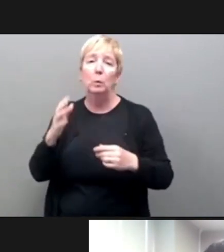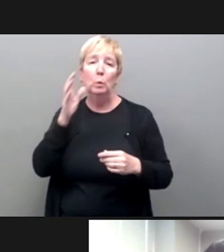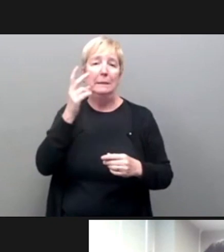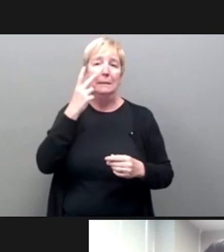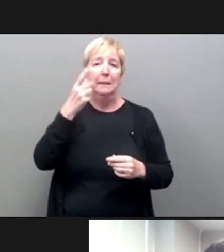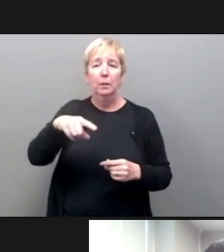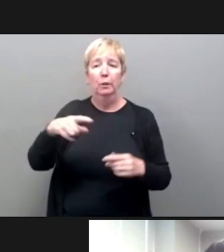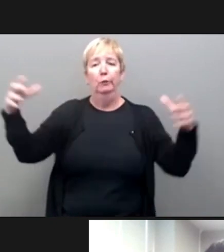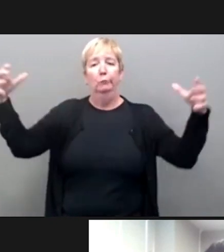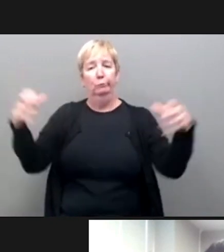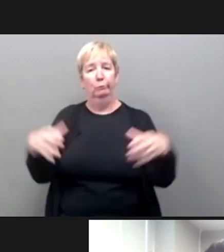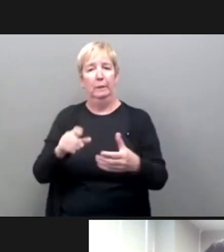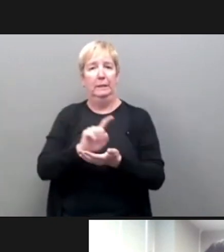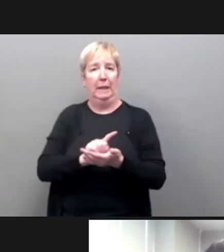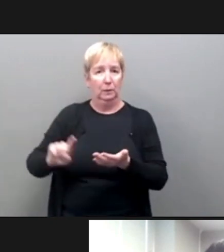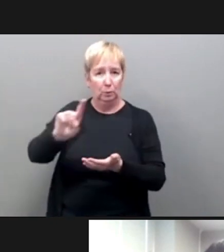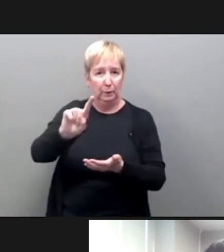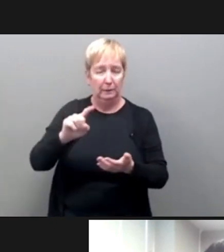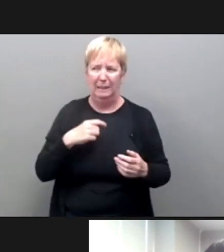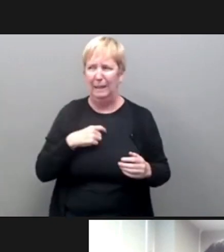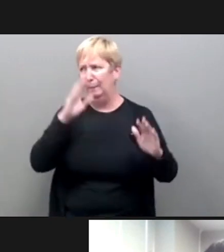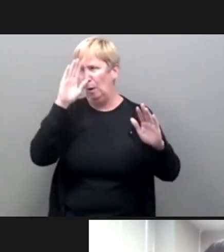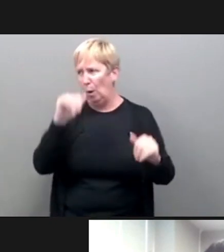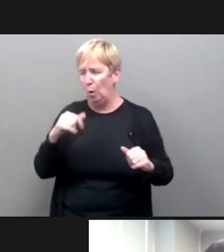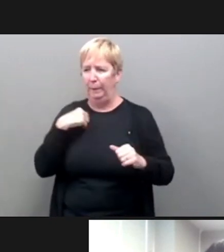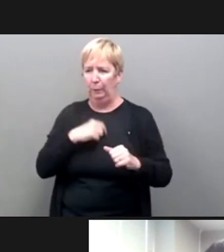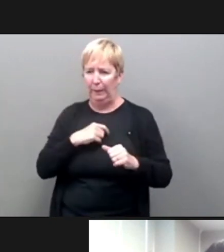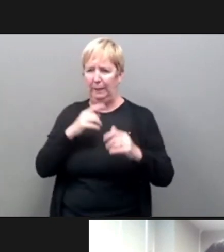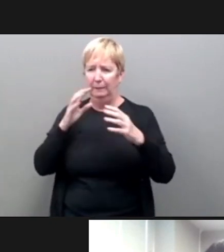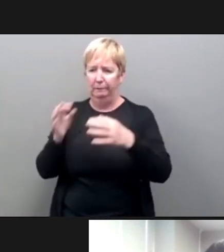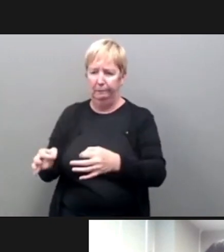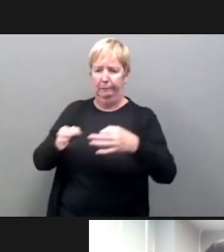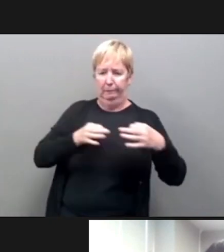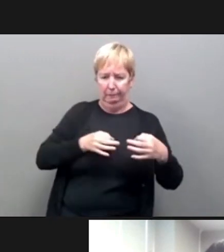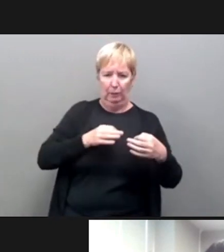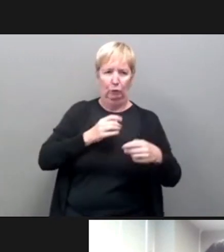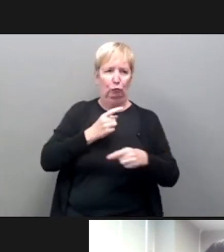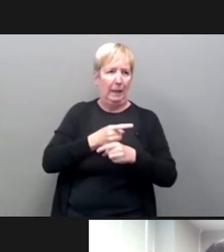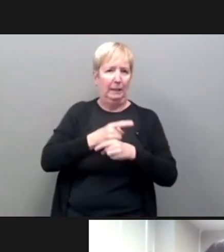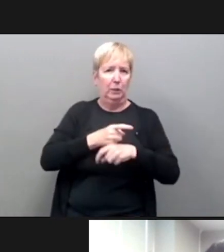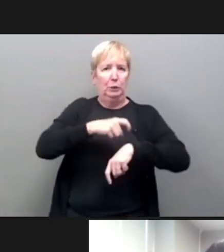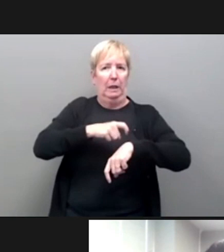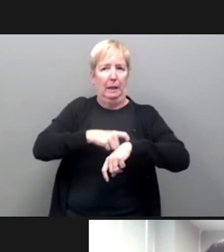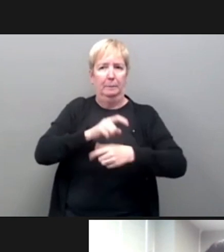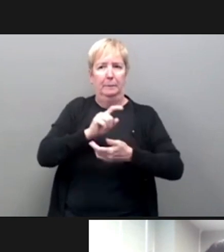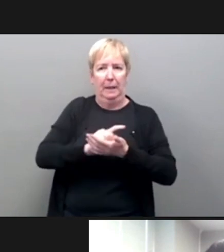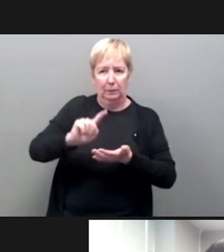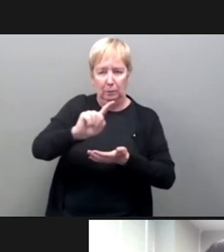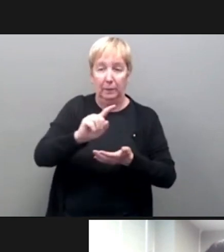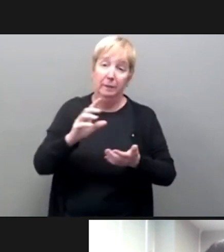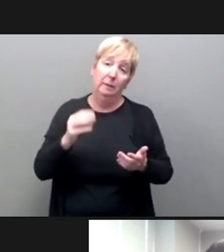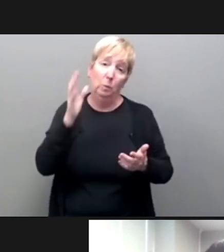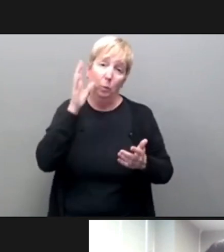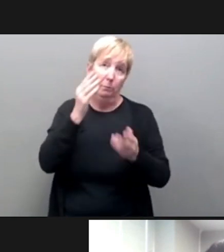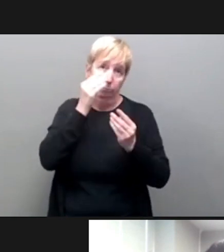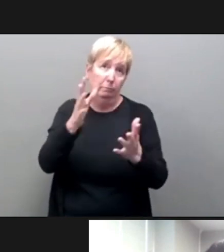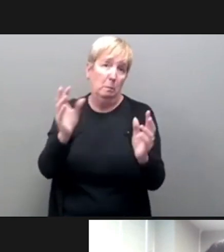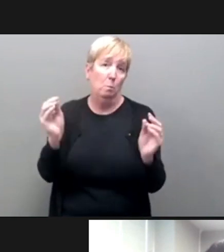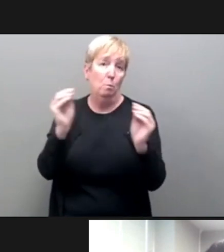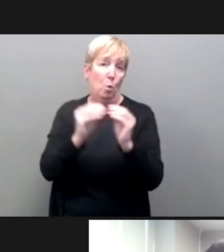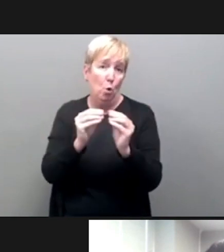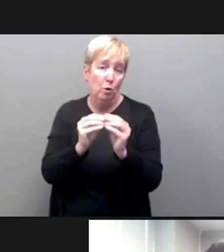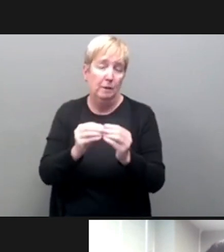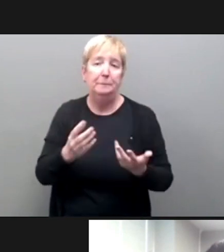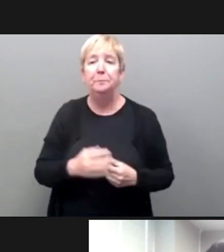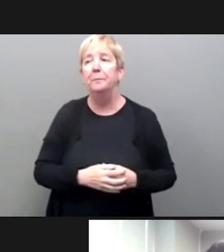get back to our regular time schedule on Wednesday, and we'll have more information. And of course,